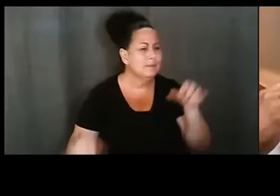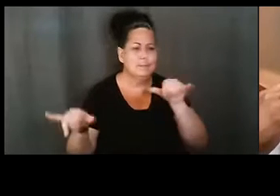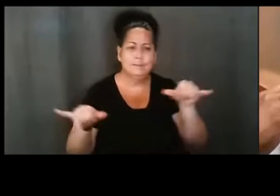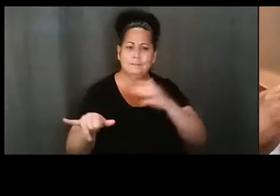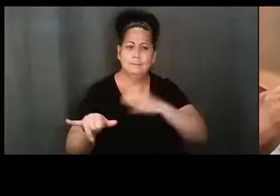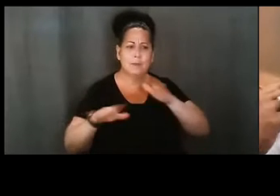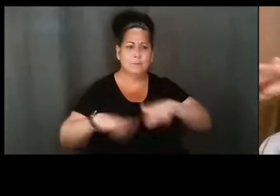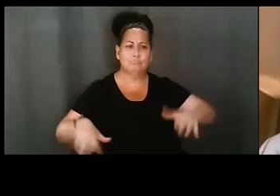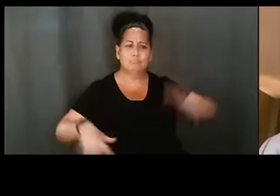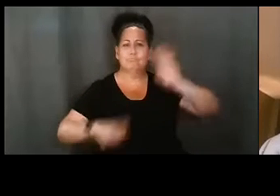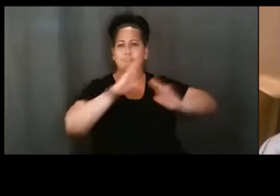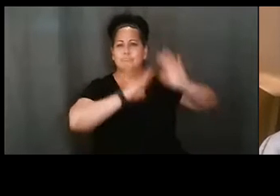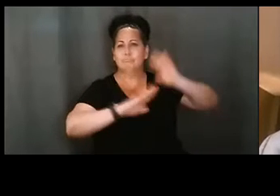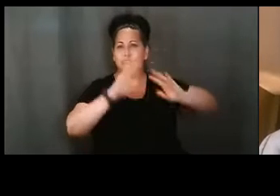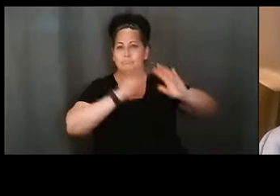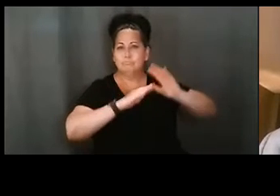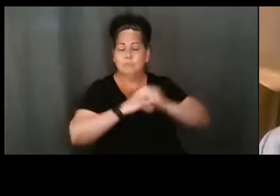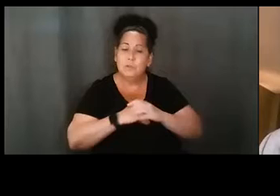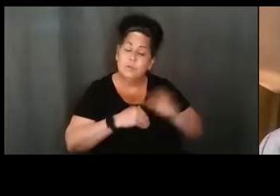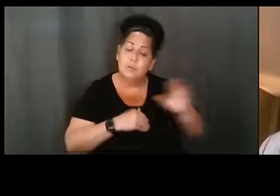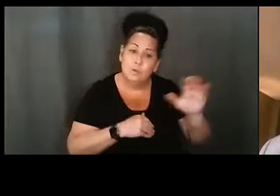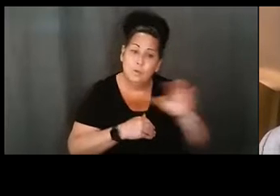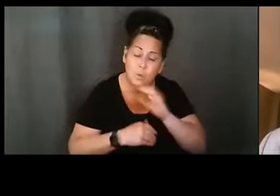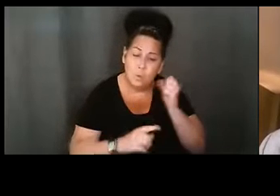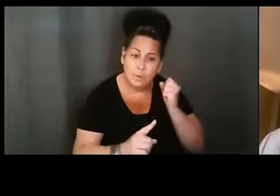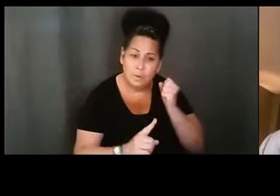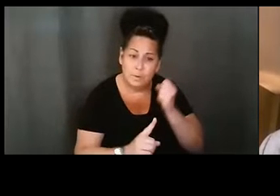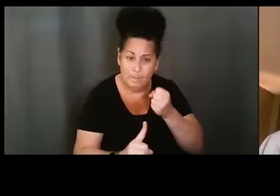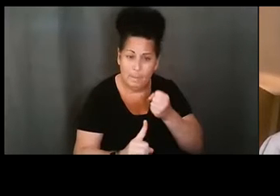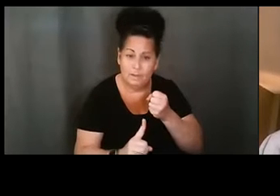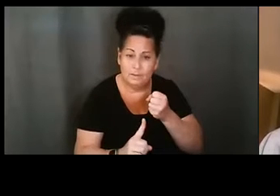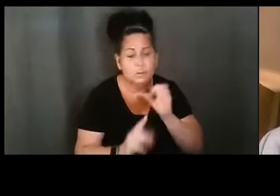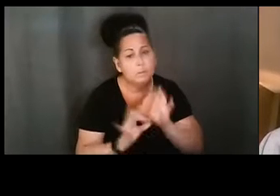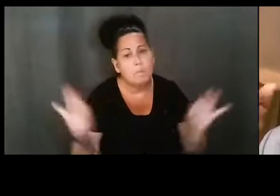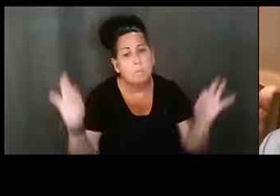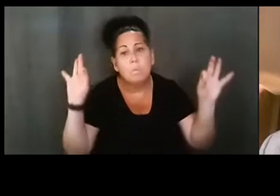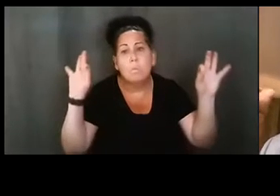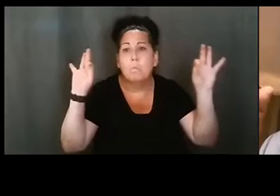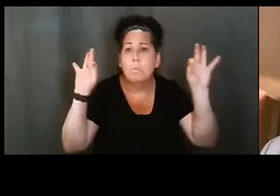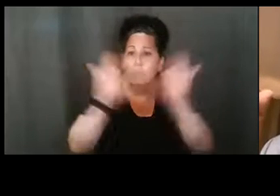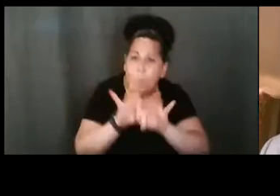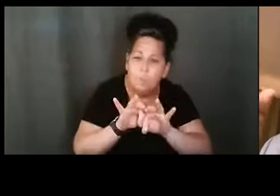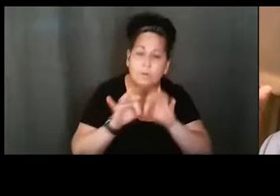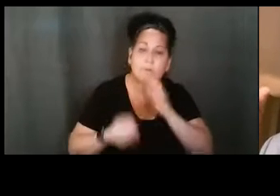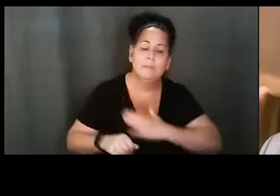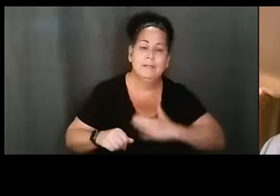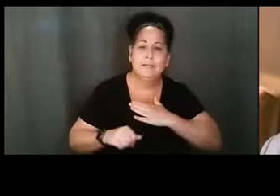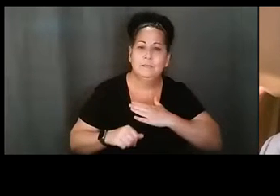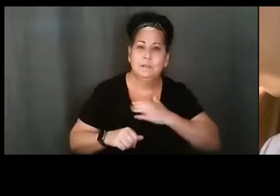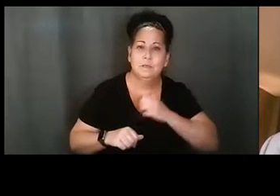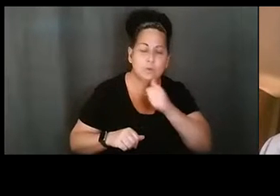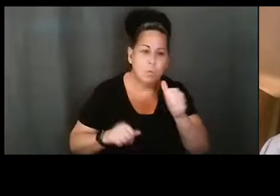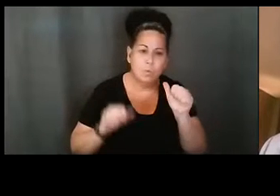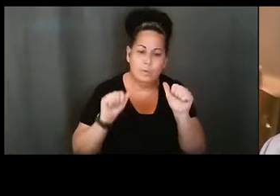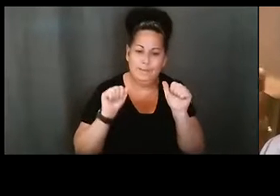school. So your impact as a parent is so, so, so, so important. And please don't ever give up on